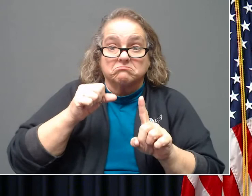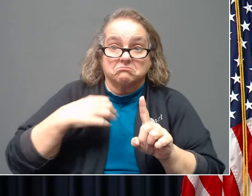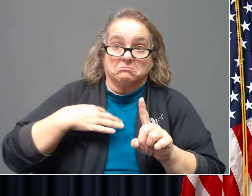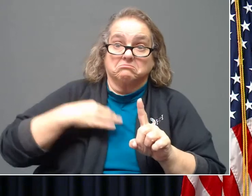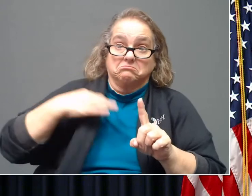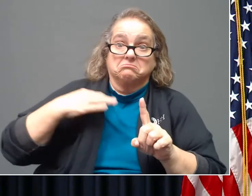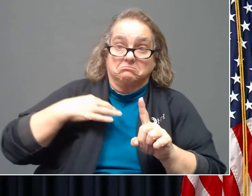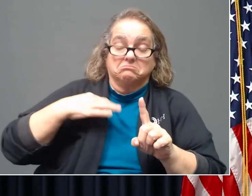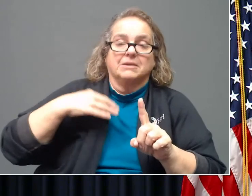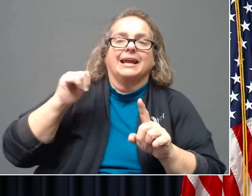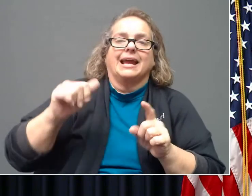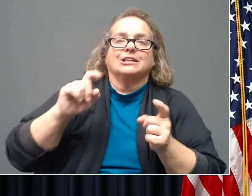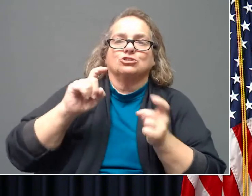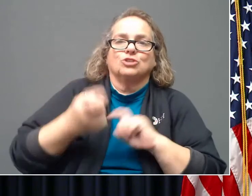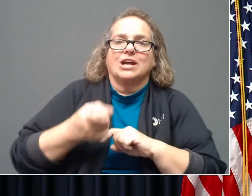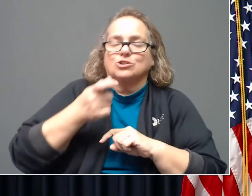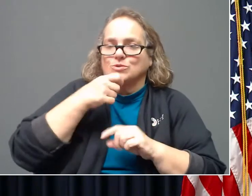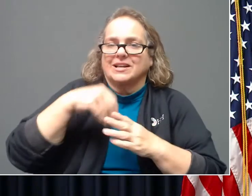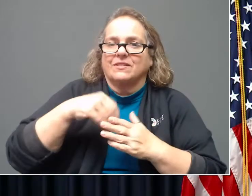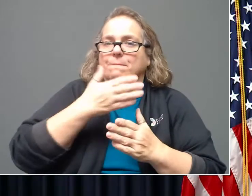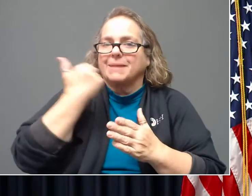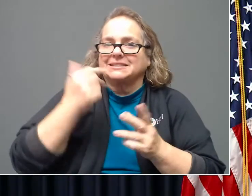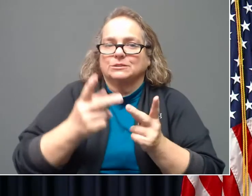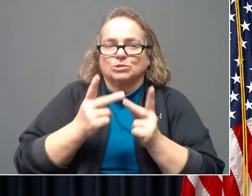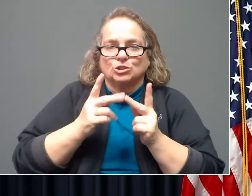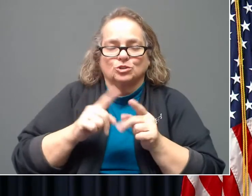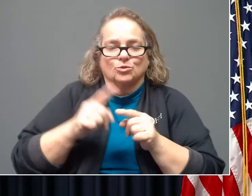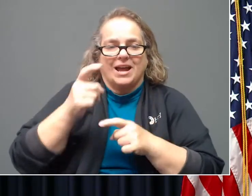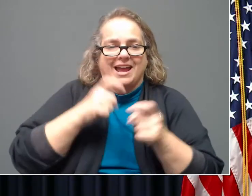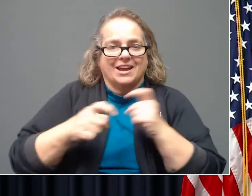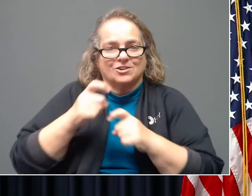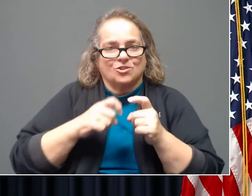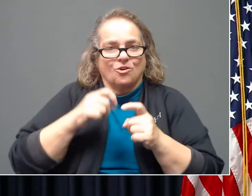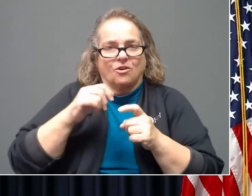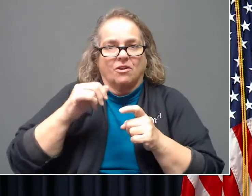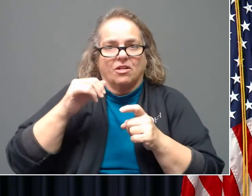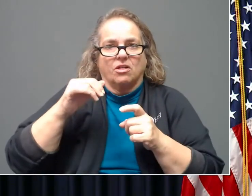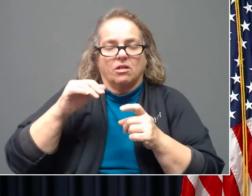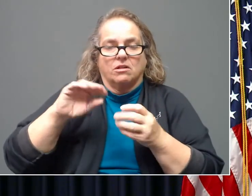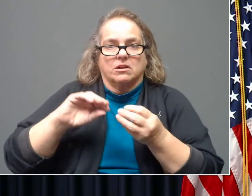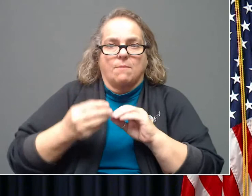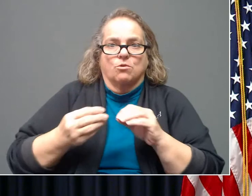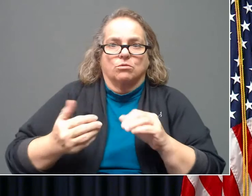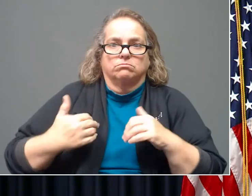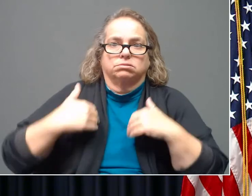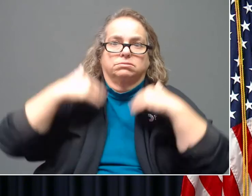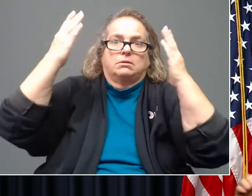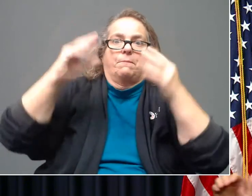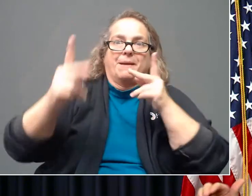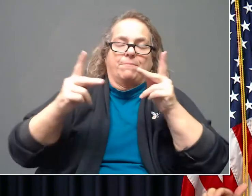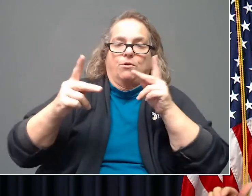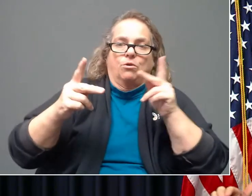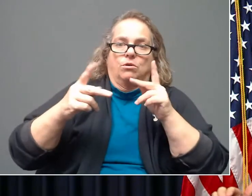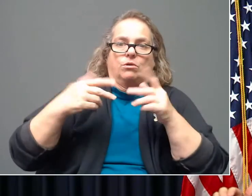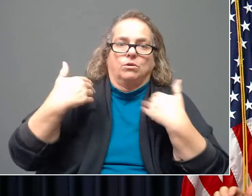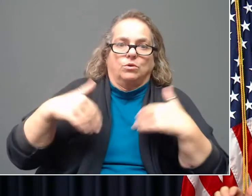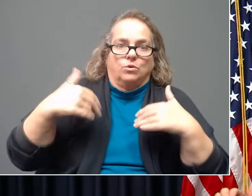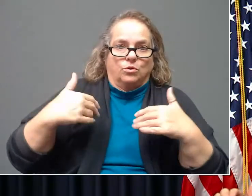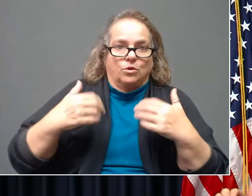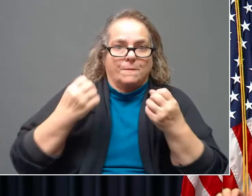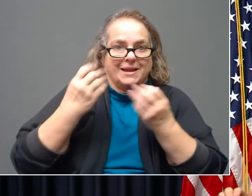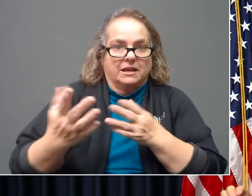change who's in the best position to handle those influx. So the same provider isn't necessarily going to be